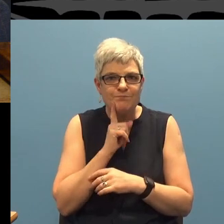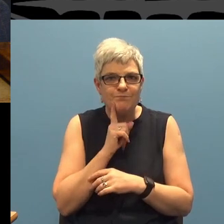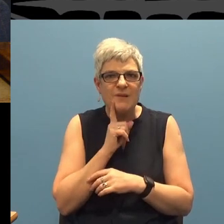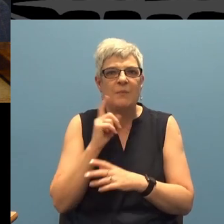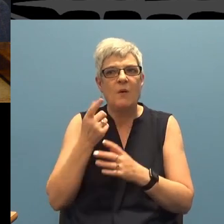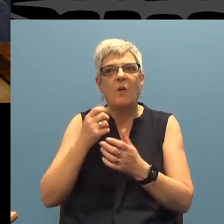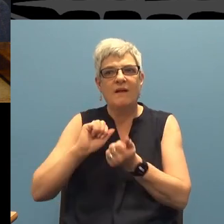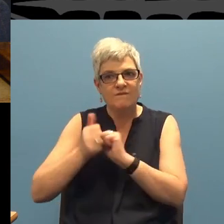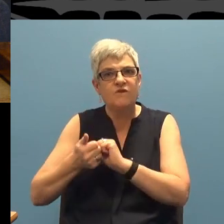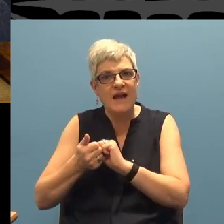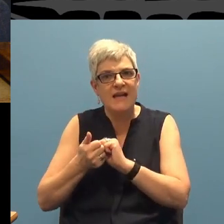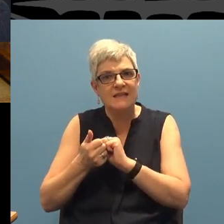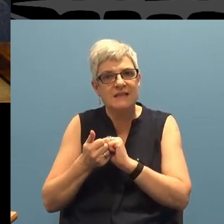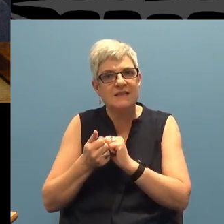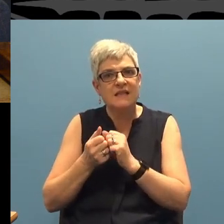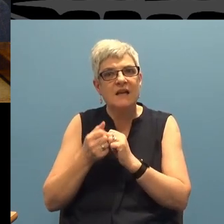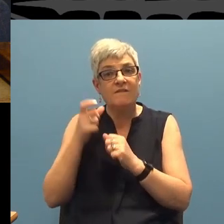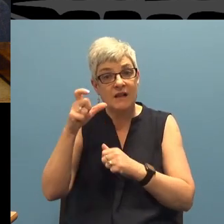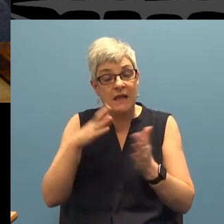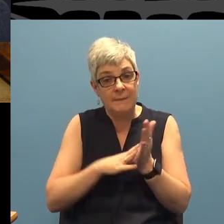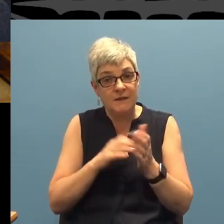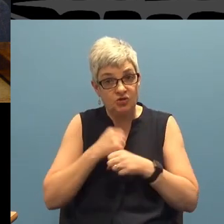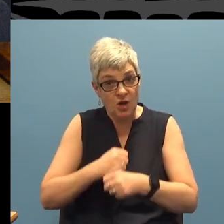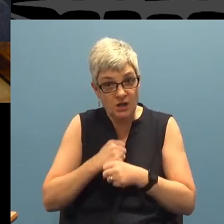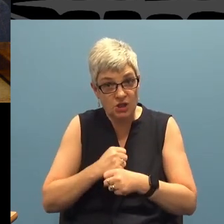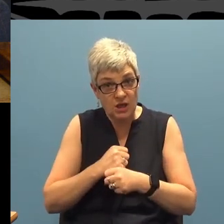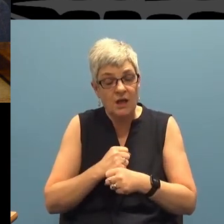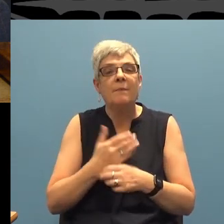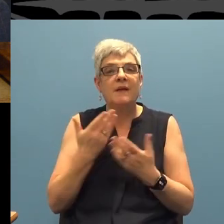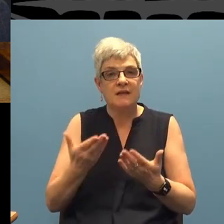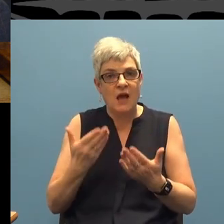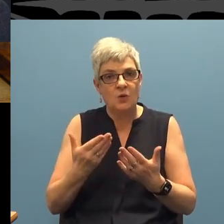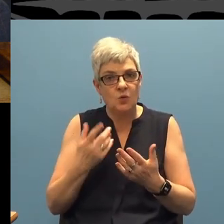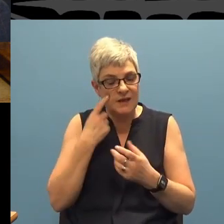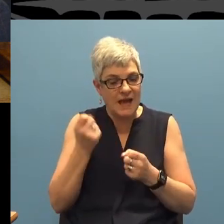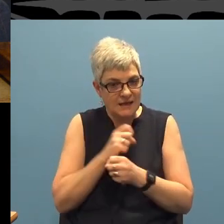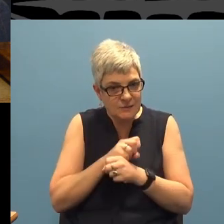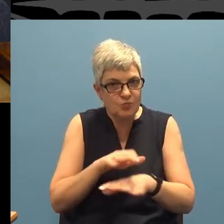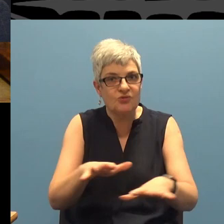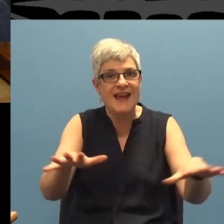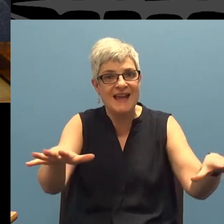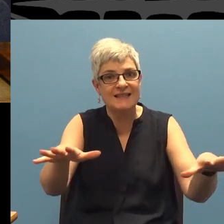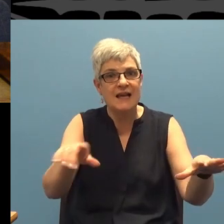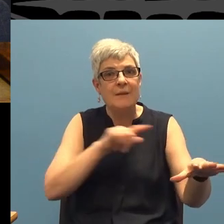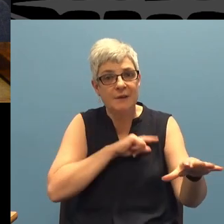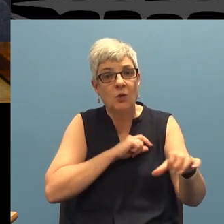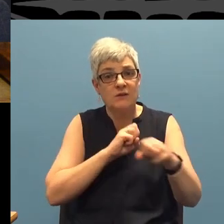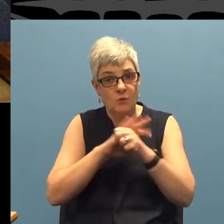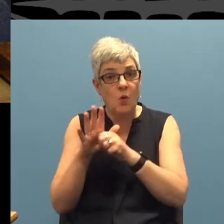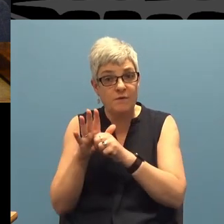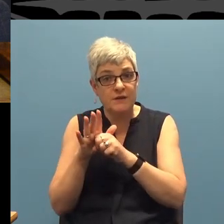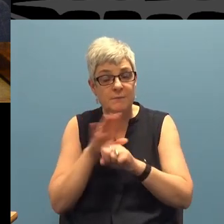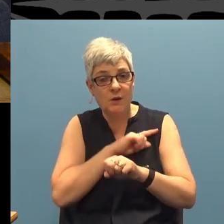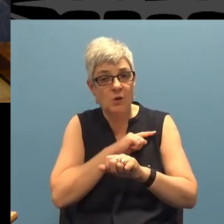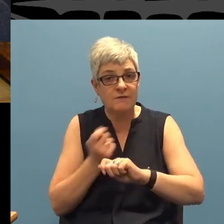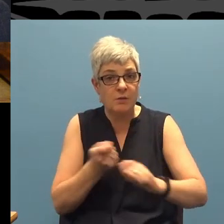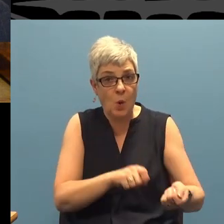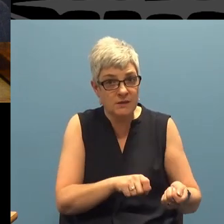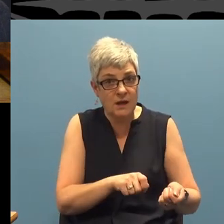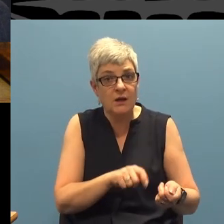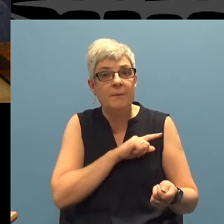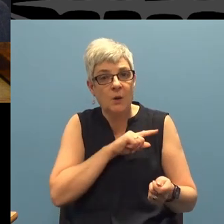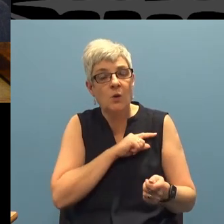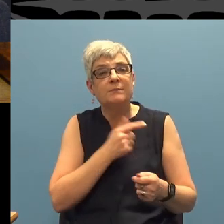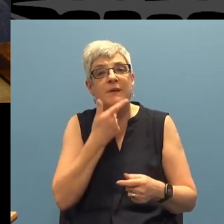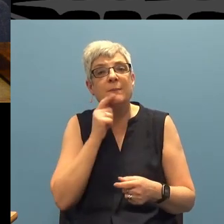and friends of Claremont Church, but they've been able to be spread a bit more widely because of COVID and because of lockdown and because people are